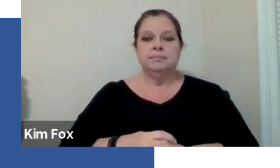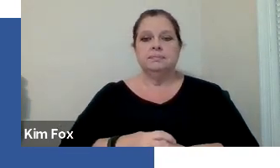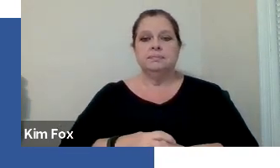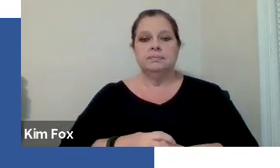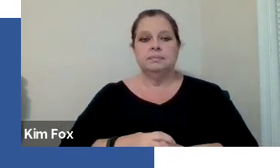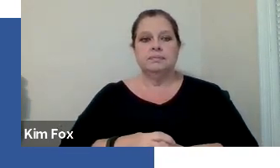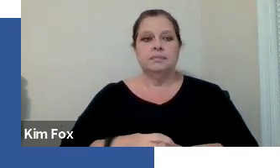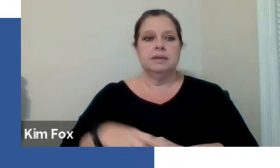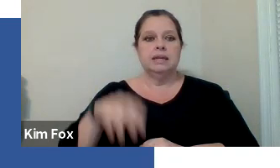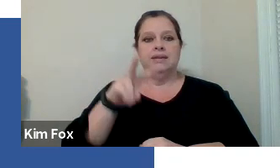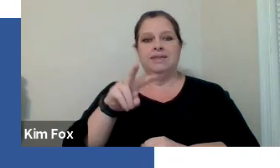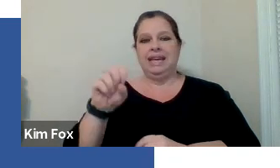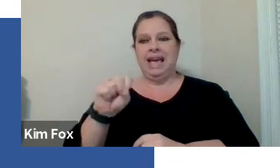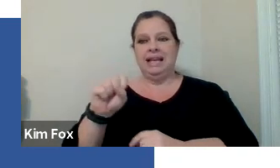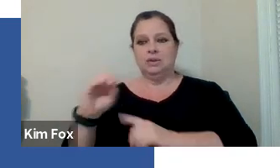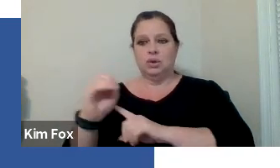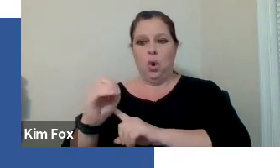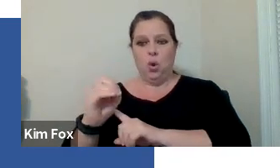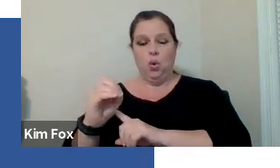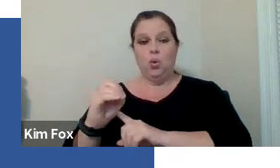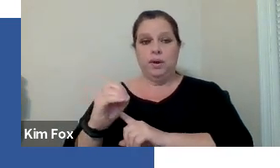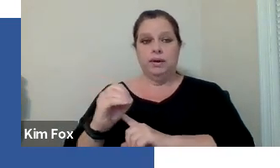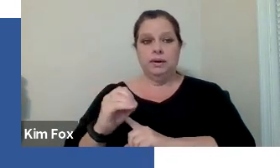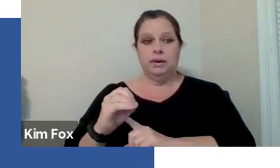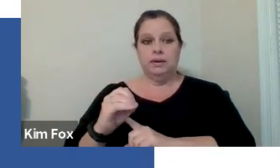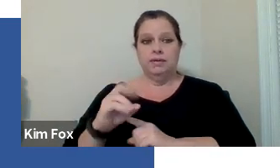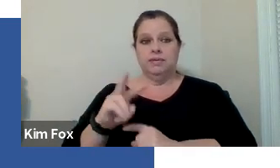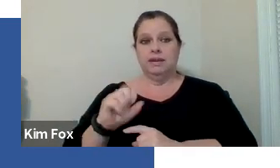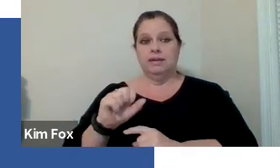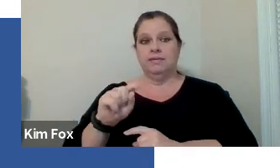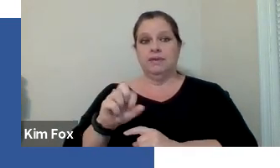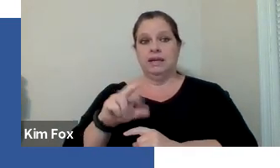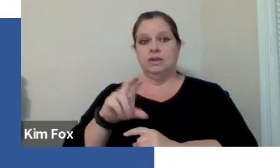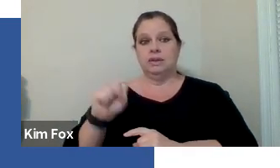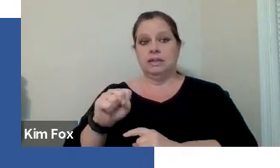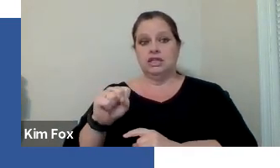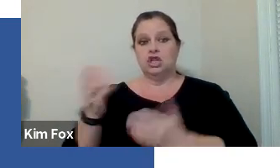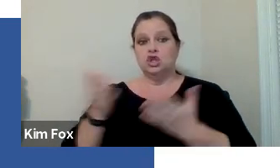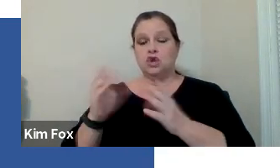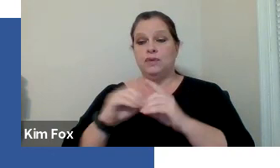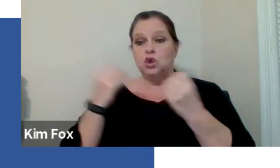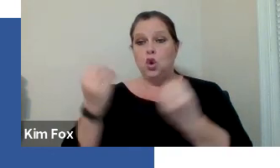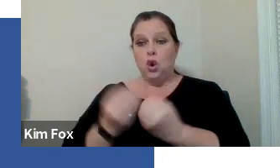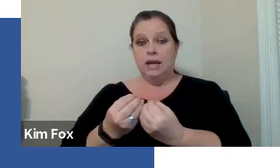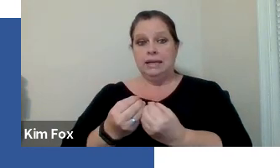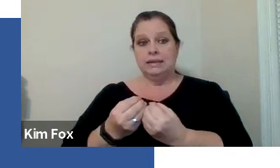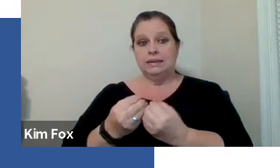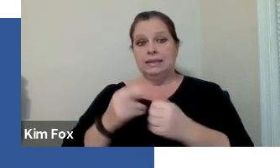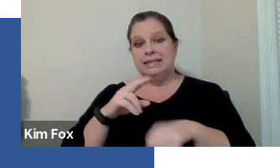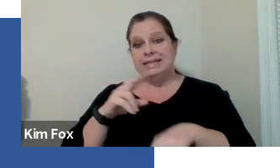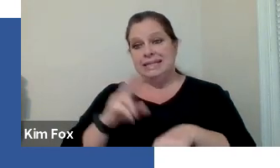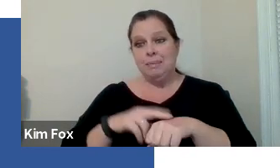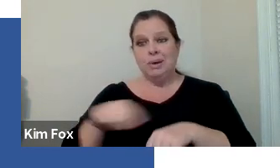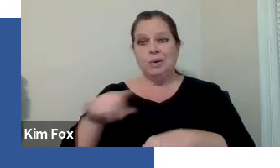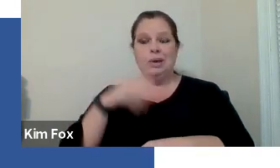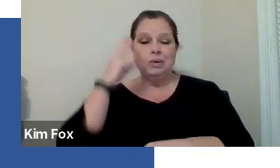VSOs are also veteran service organizations, your typical ones that most people think